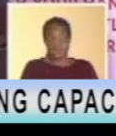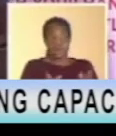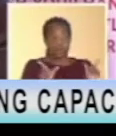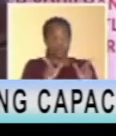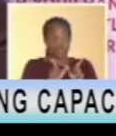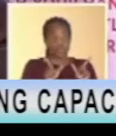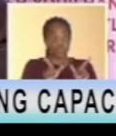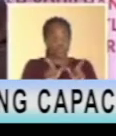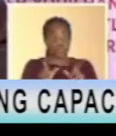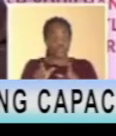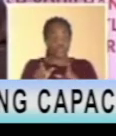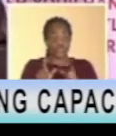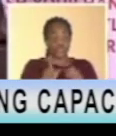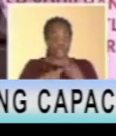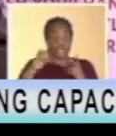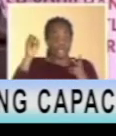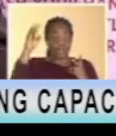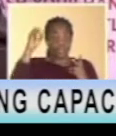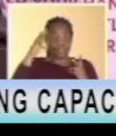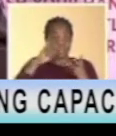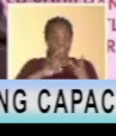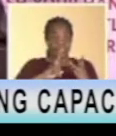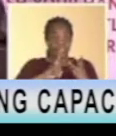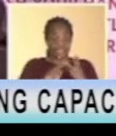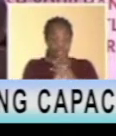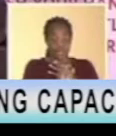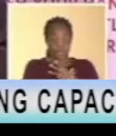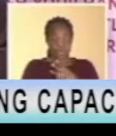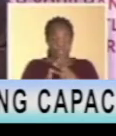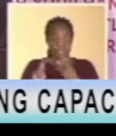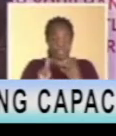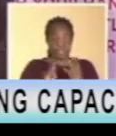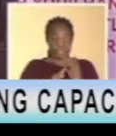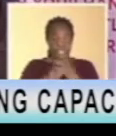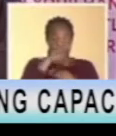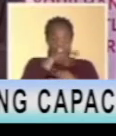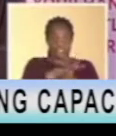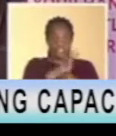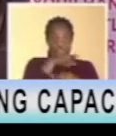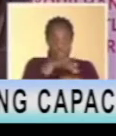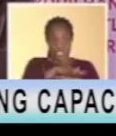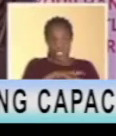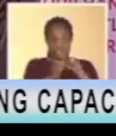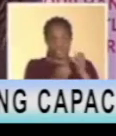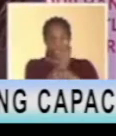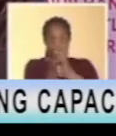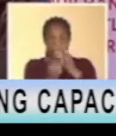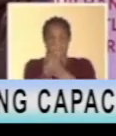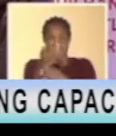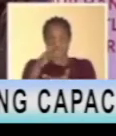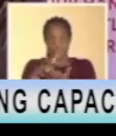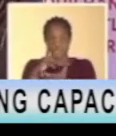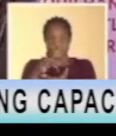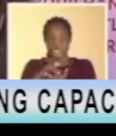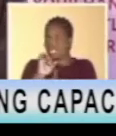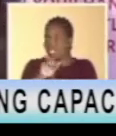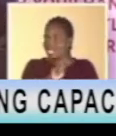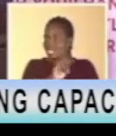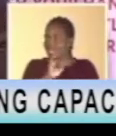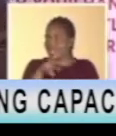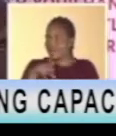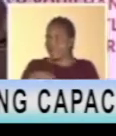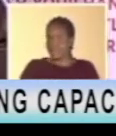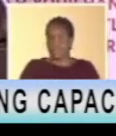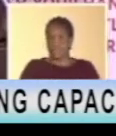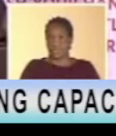Windhoek, Oshakati, Keetmanshoop, and Walvis Bay. Other laboratories that came